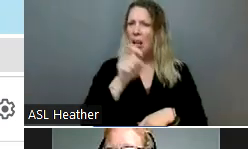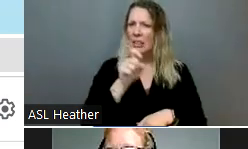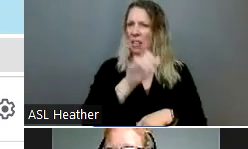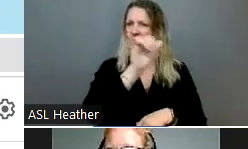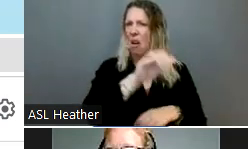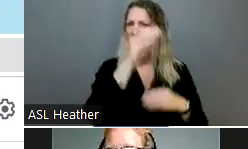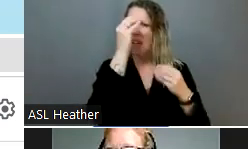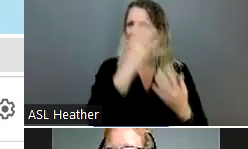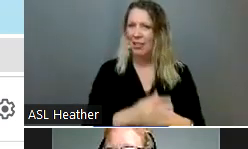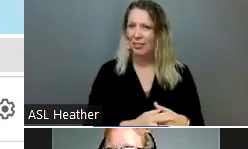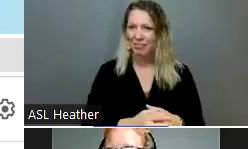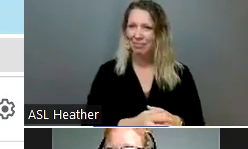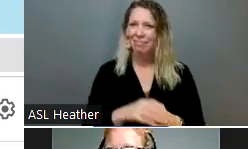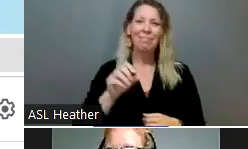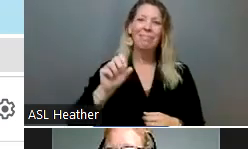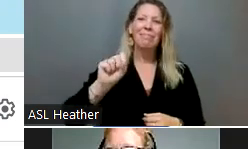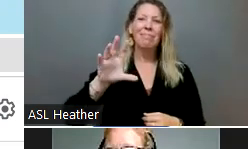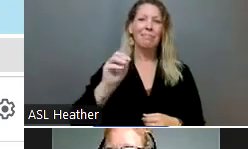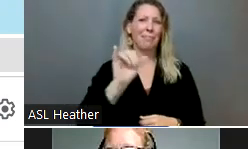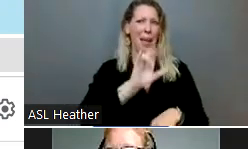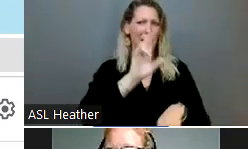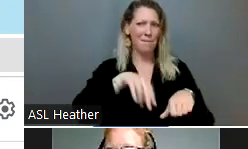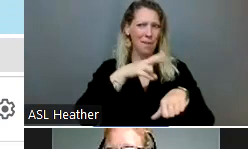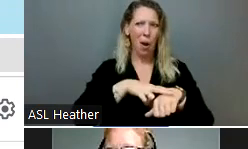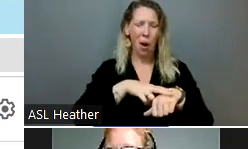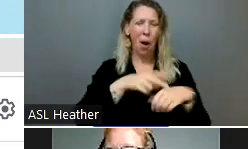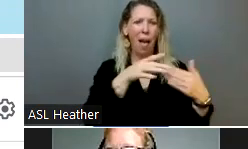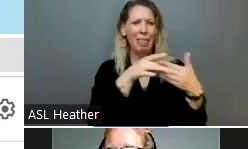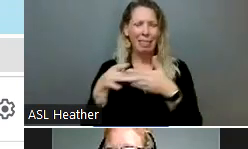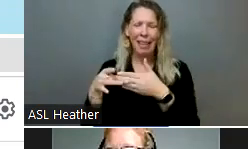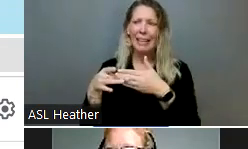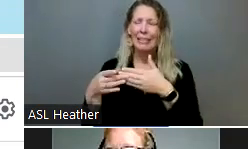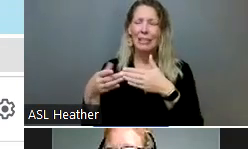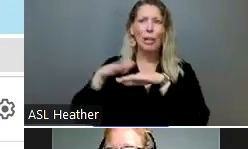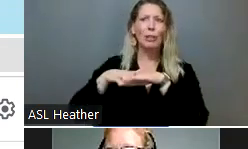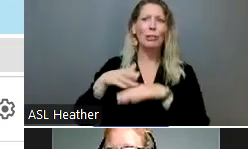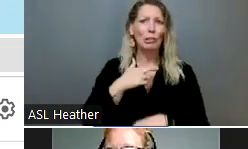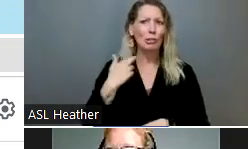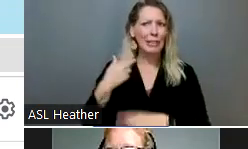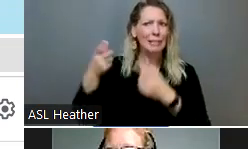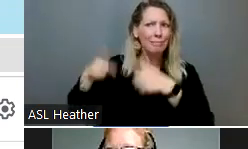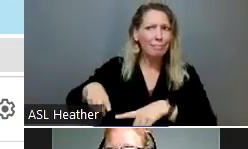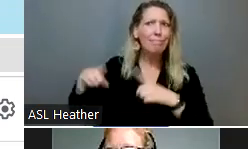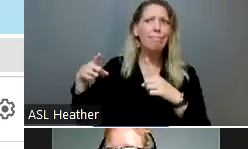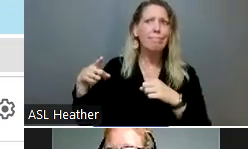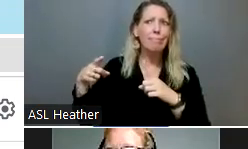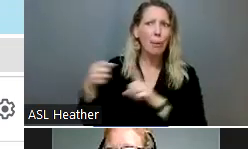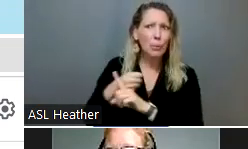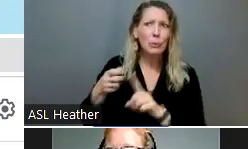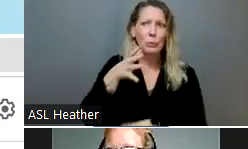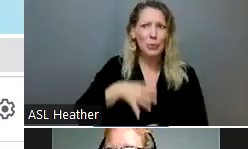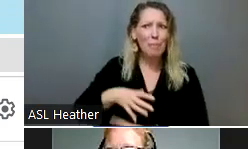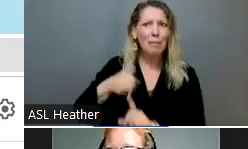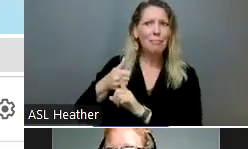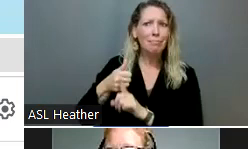information. So that, of course, leads to an increased risk for sexual and physical abuse of women with